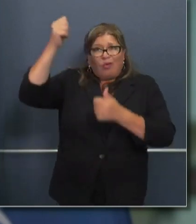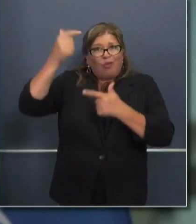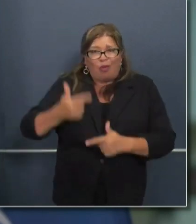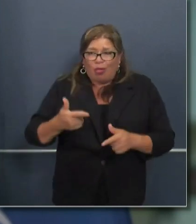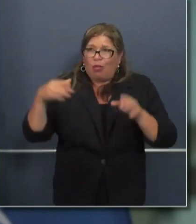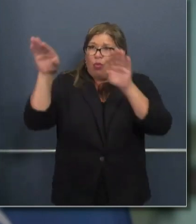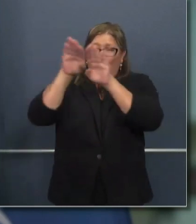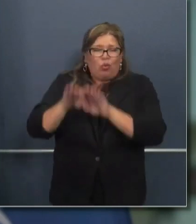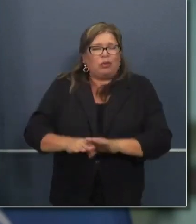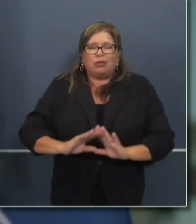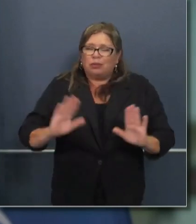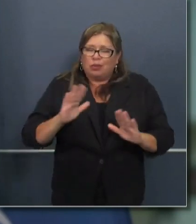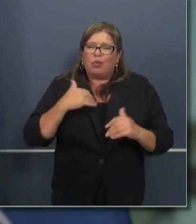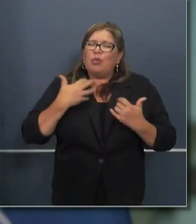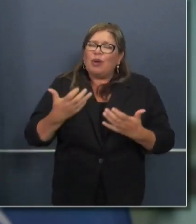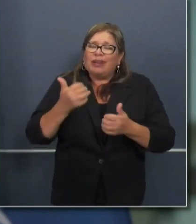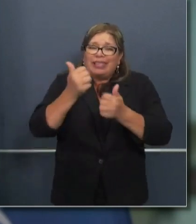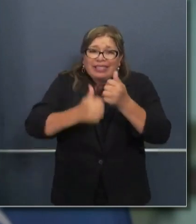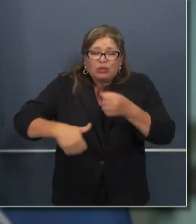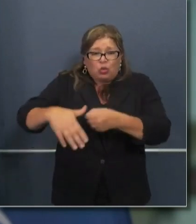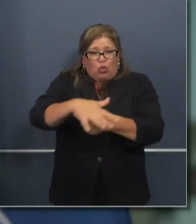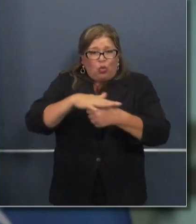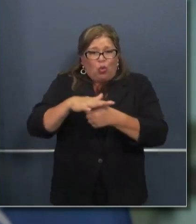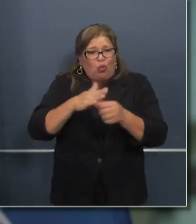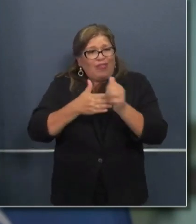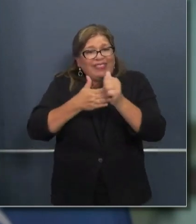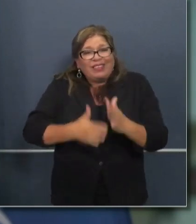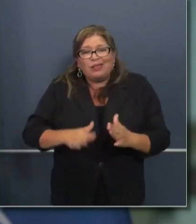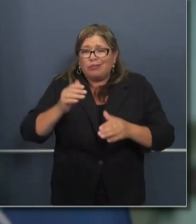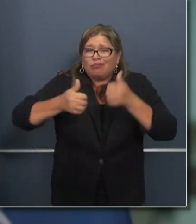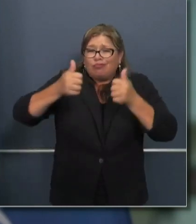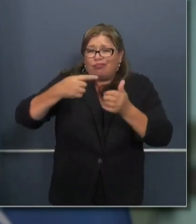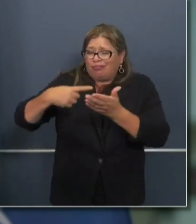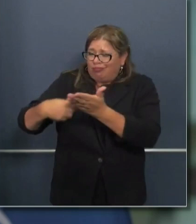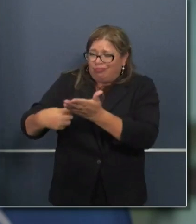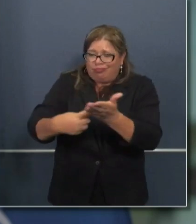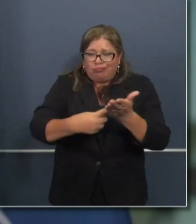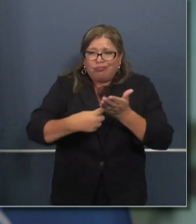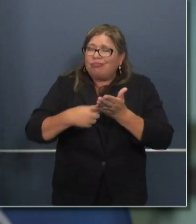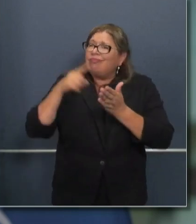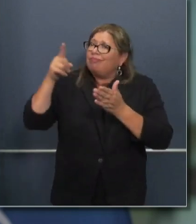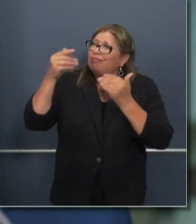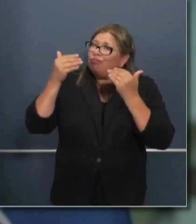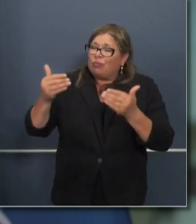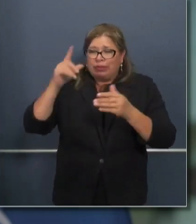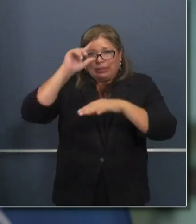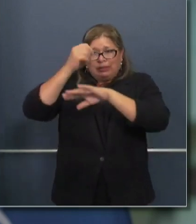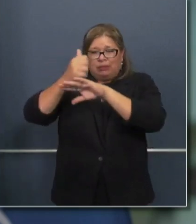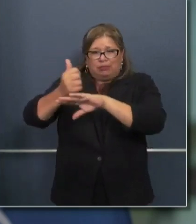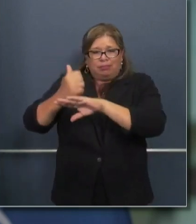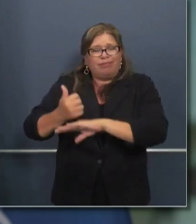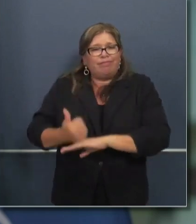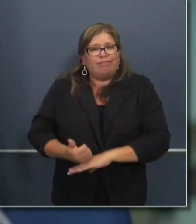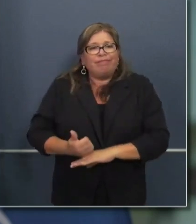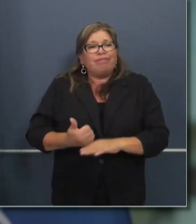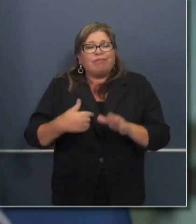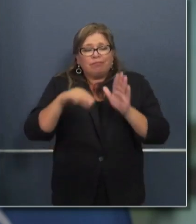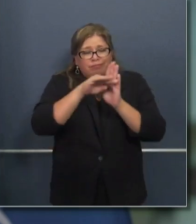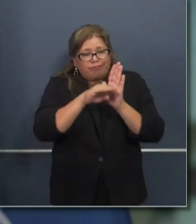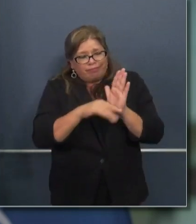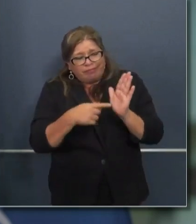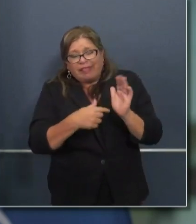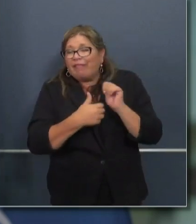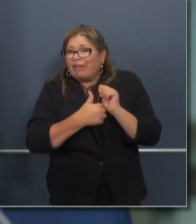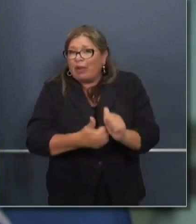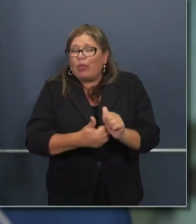application implementation of the rules of the road that they're putting out in terms of timelines for reopening. So the